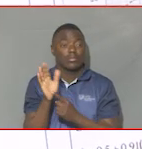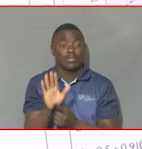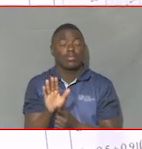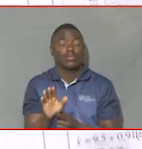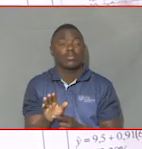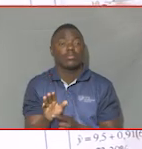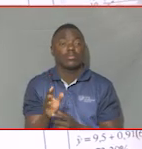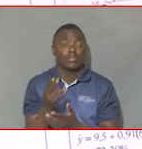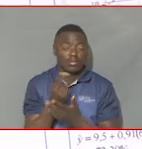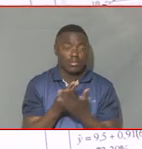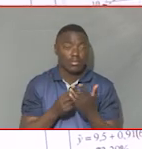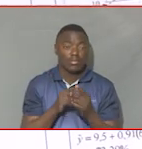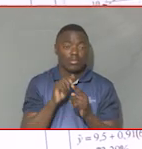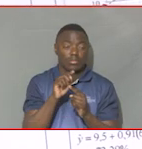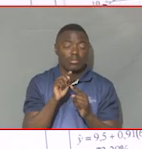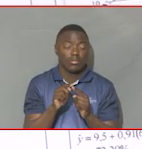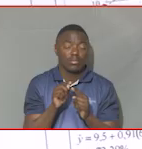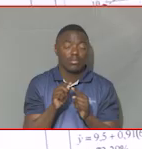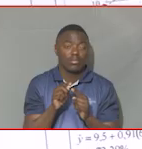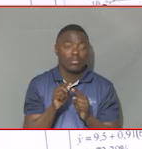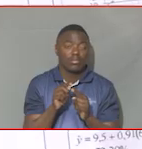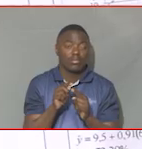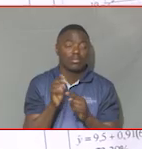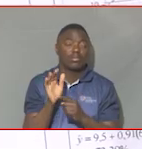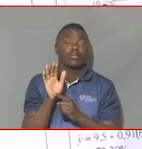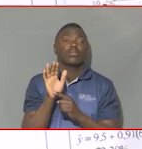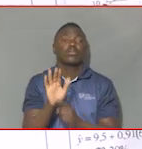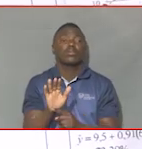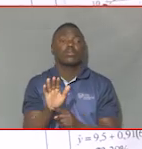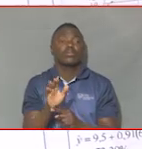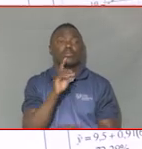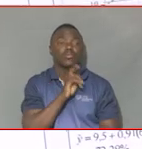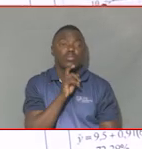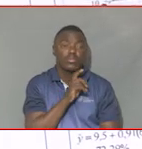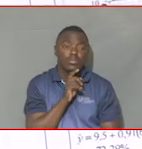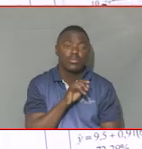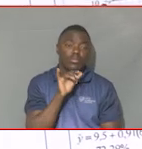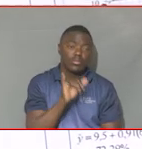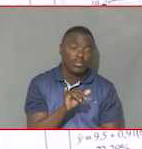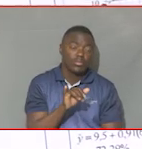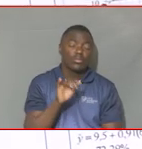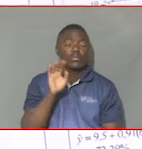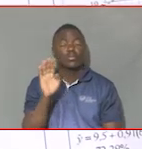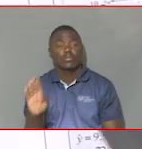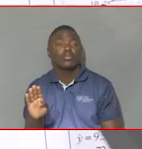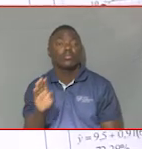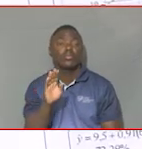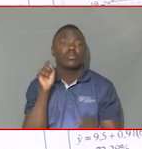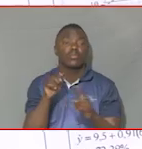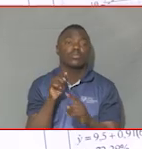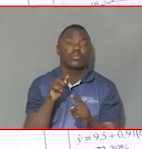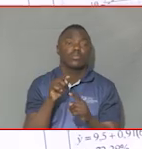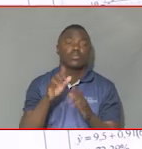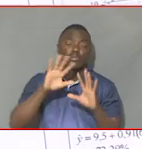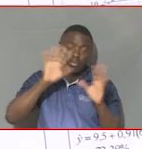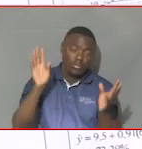can draw dotted lines here to show that I am using my y-intercept and my mean point to draw the least